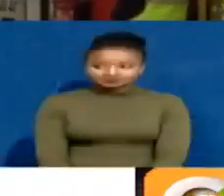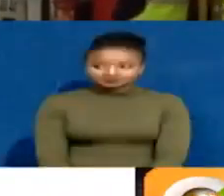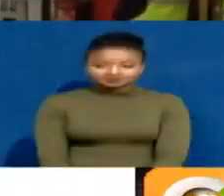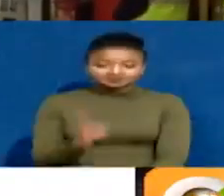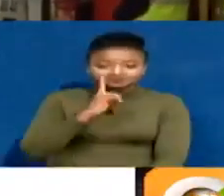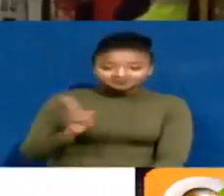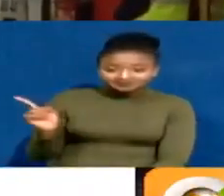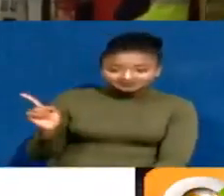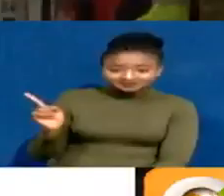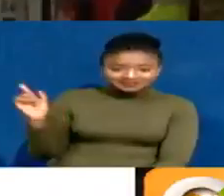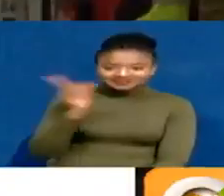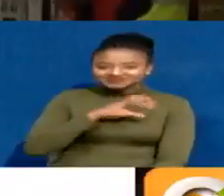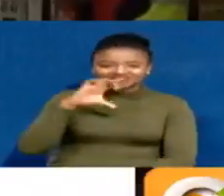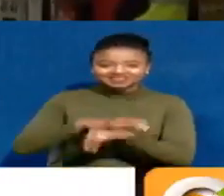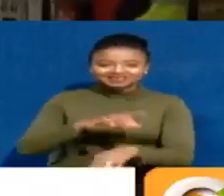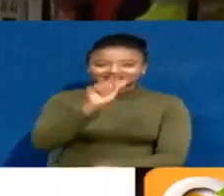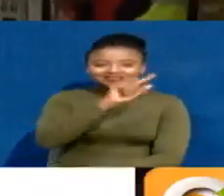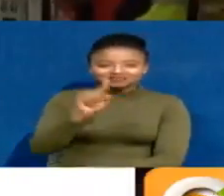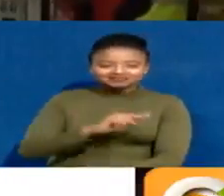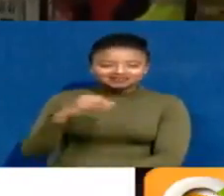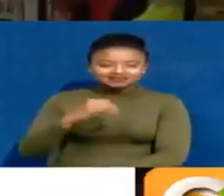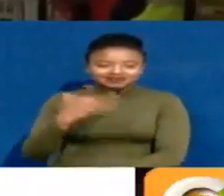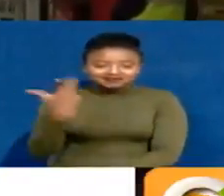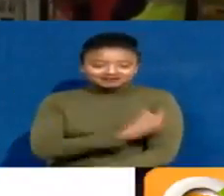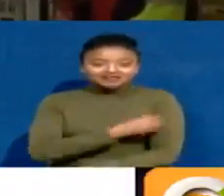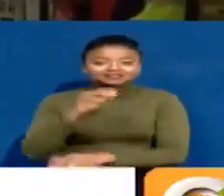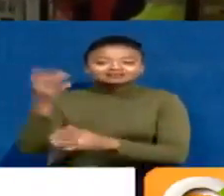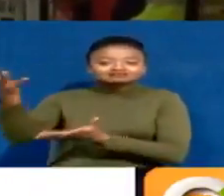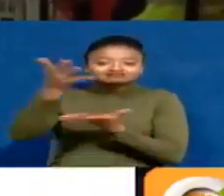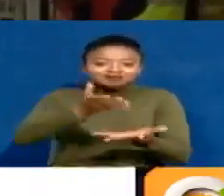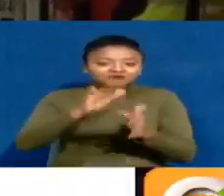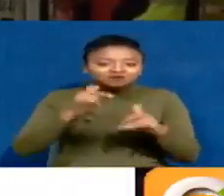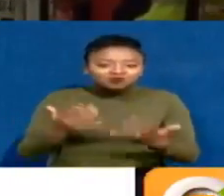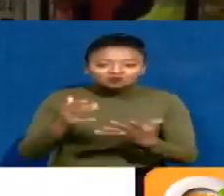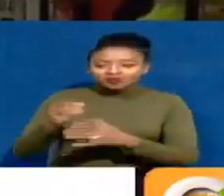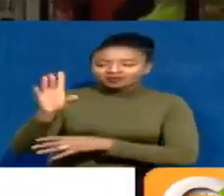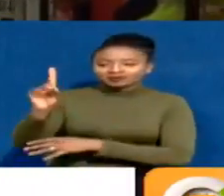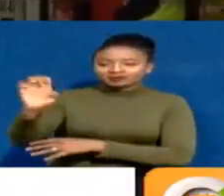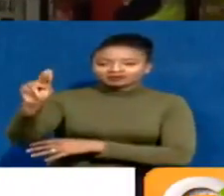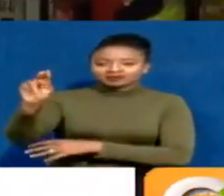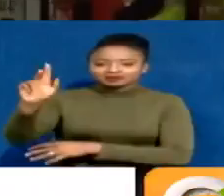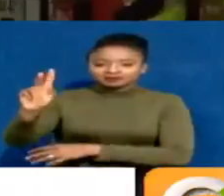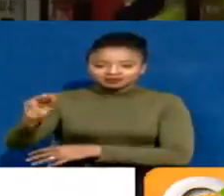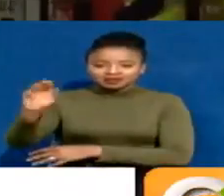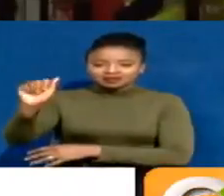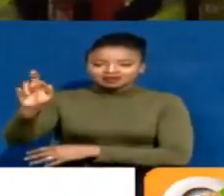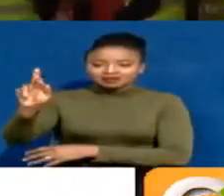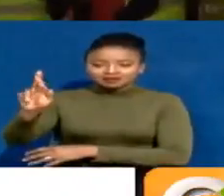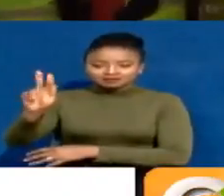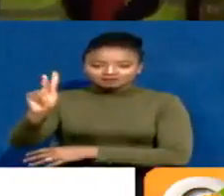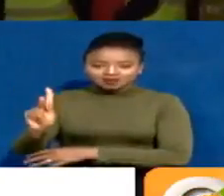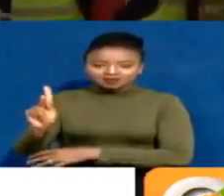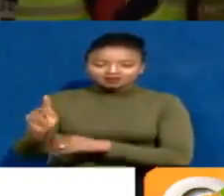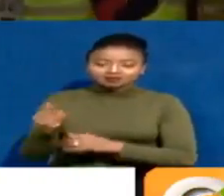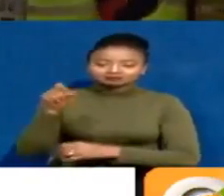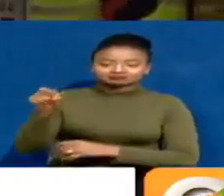highly anticipated of about 358,000 plus doses of the AstraZeneca Oxford COVID-19